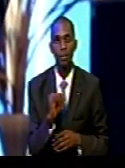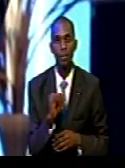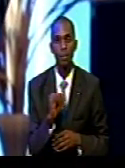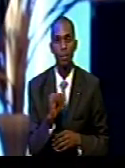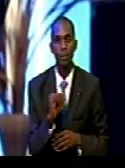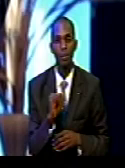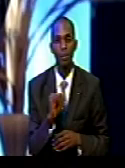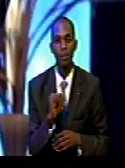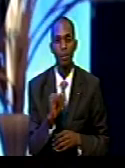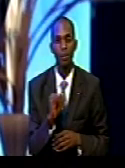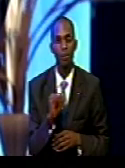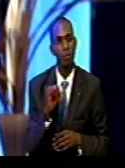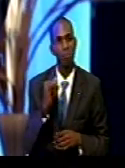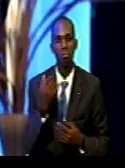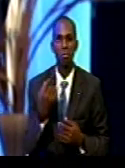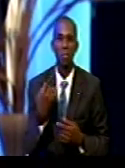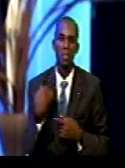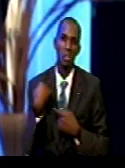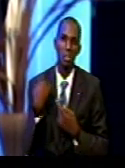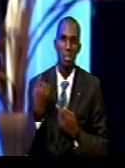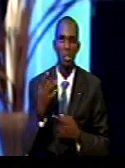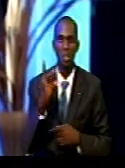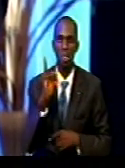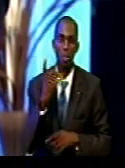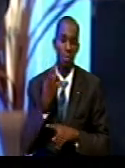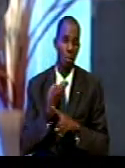goes like this. Since